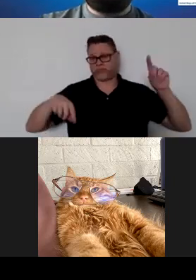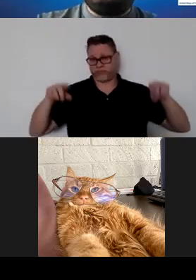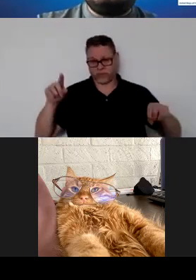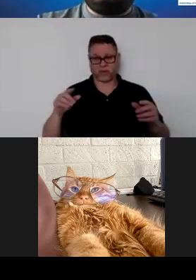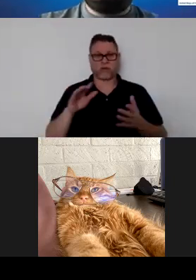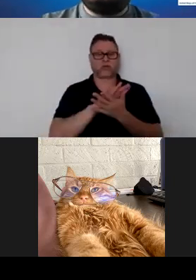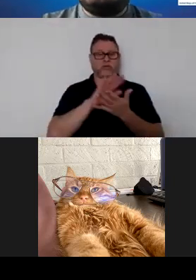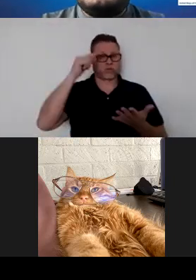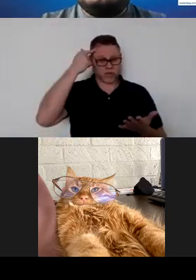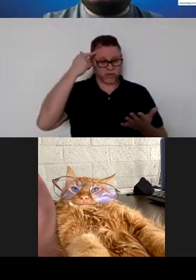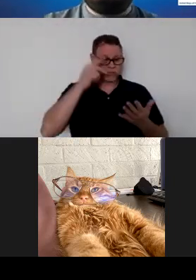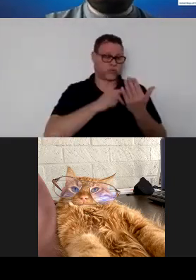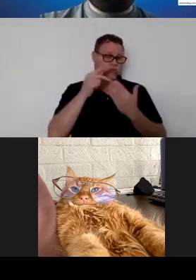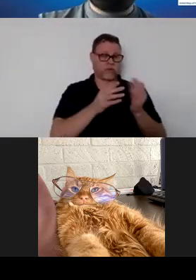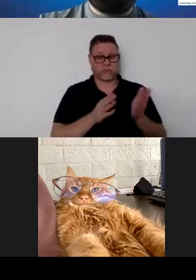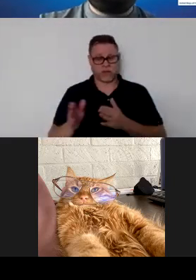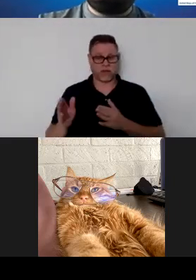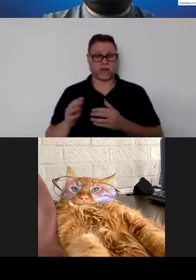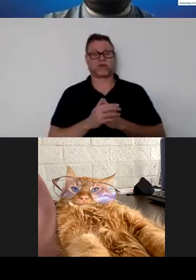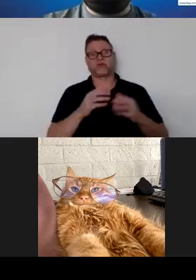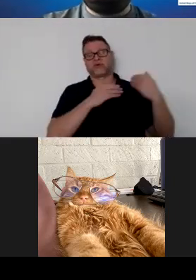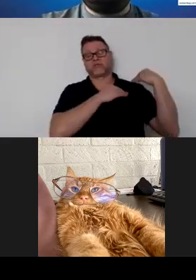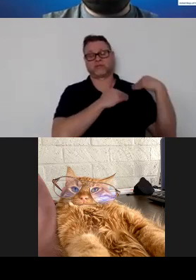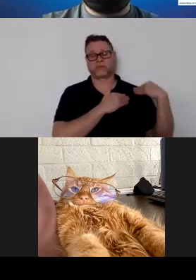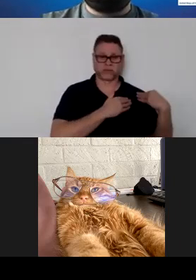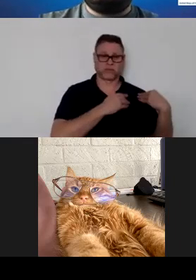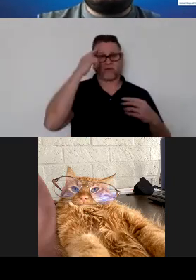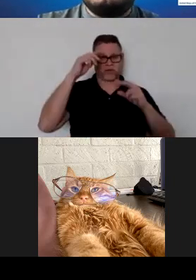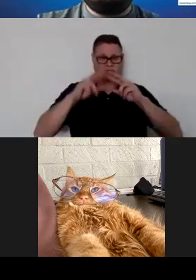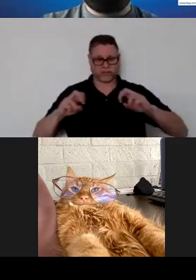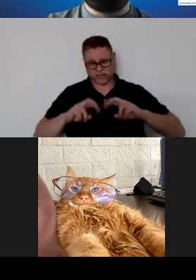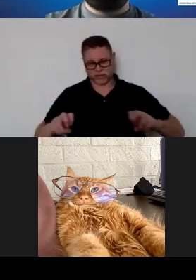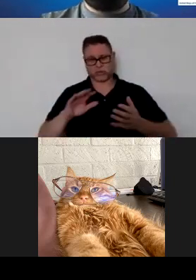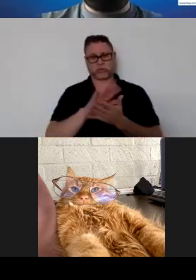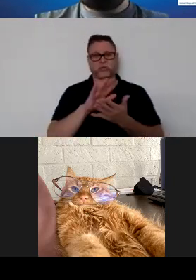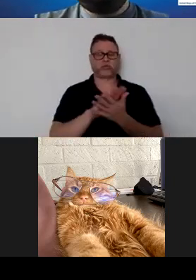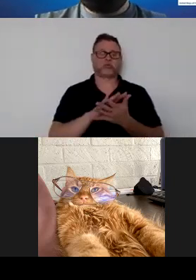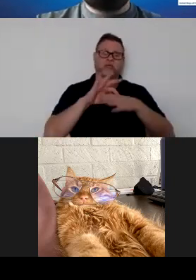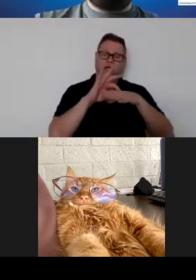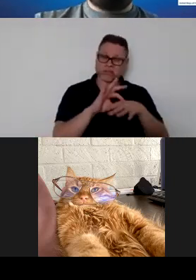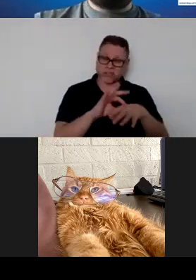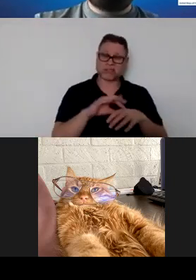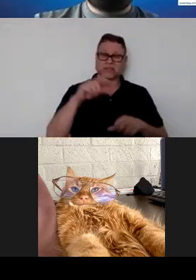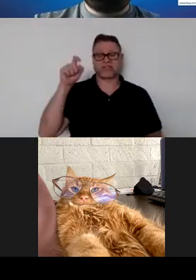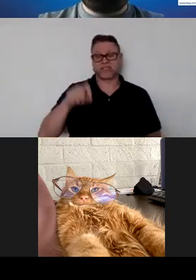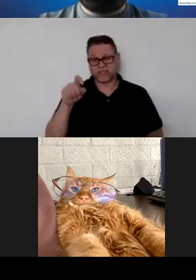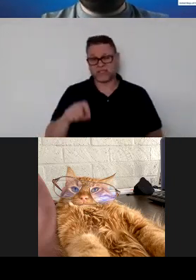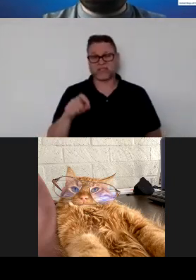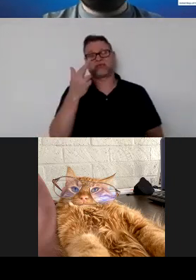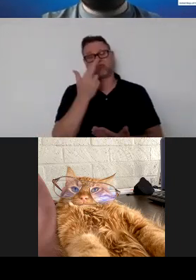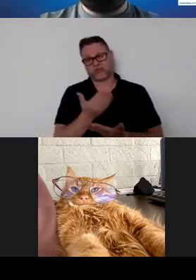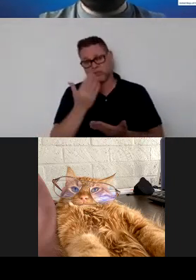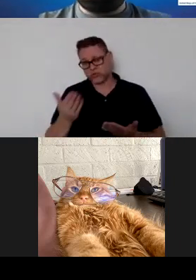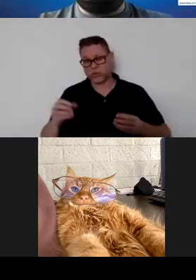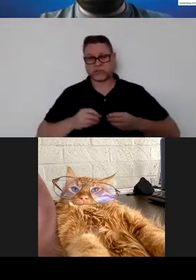school governance and program planning, such as responsibility for assessing school context and needs, resource distribution,